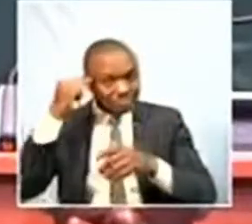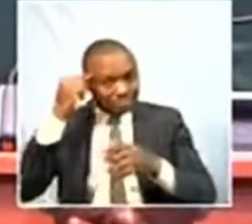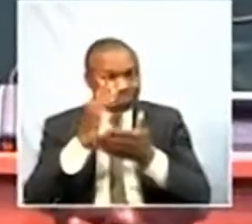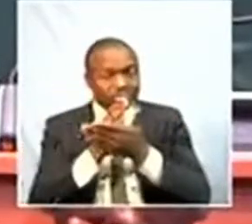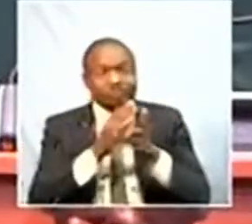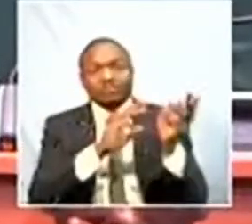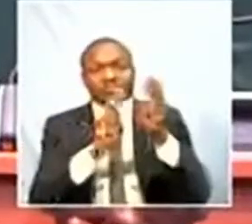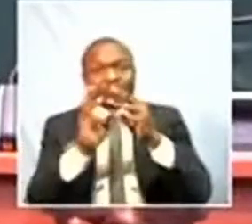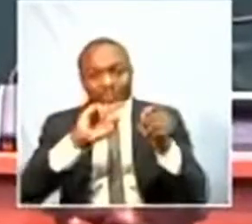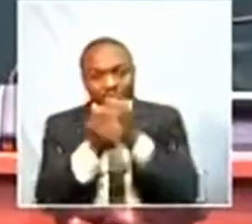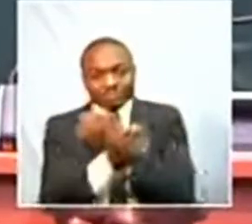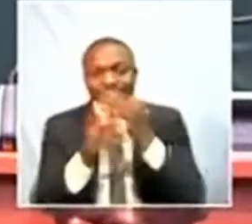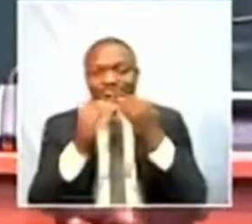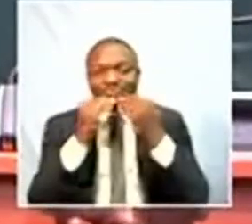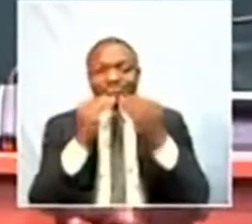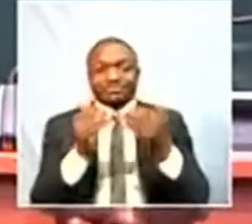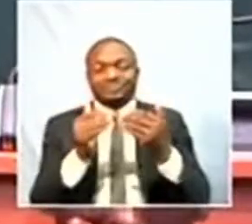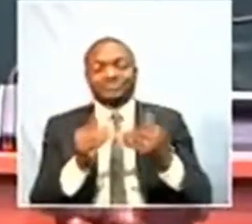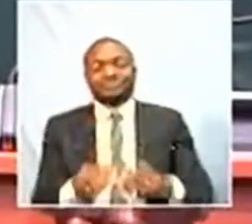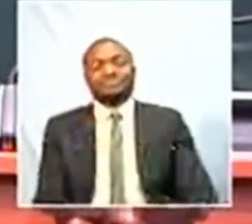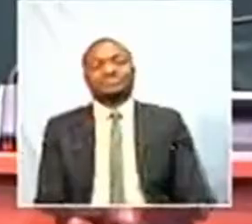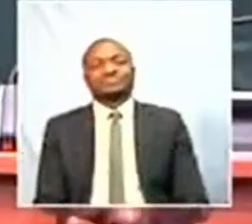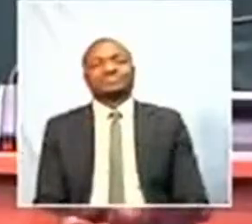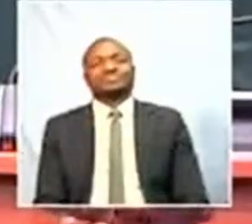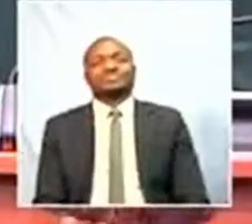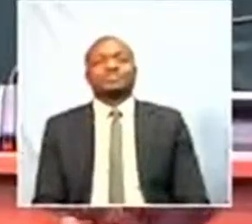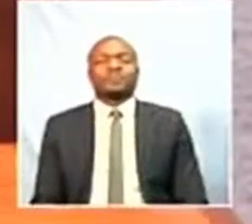climate change. I thank you, Madam Speaker.